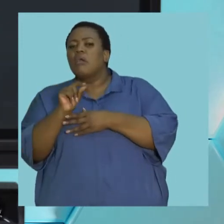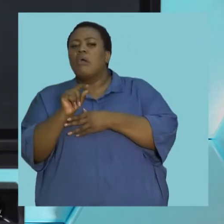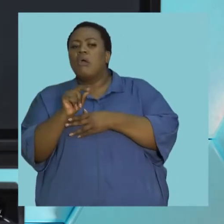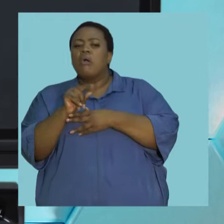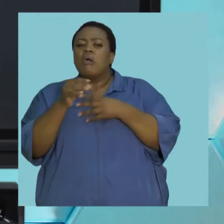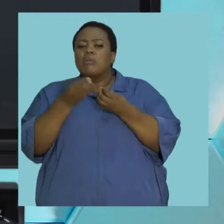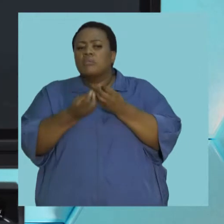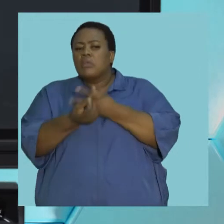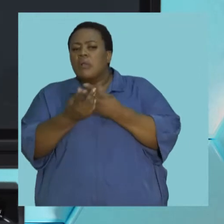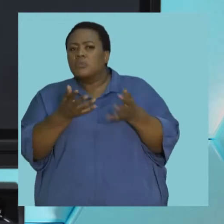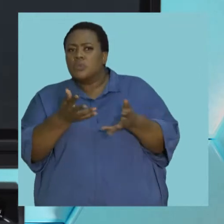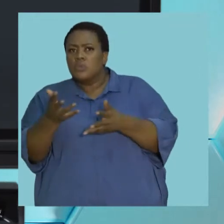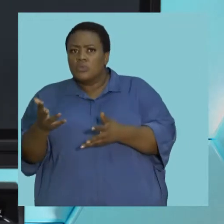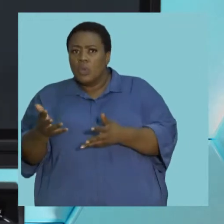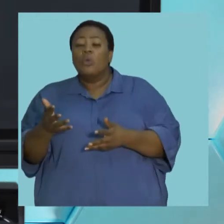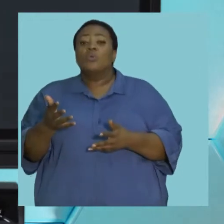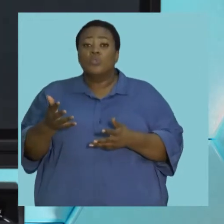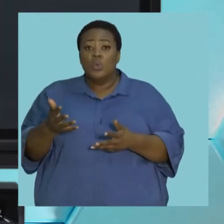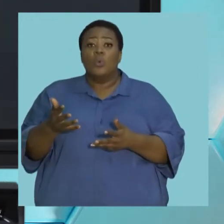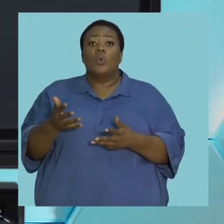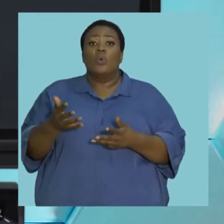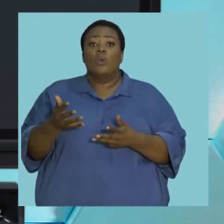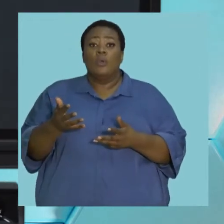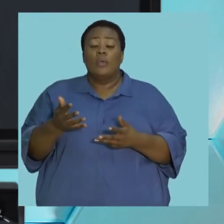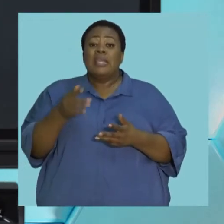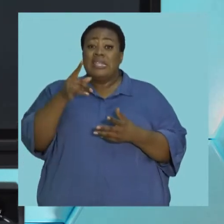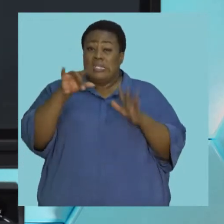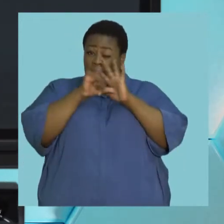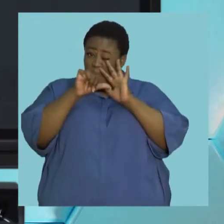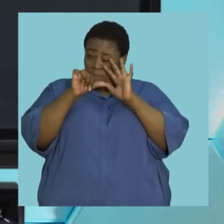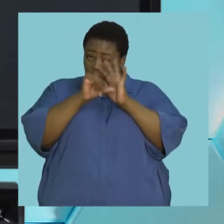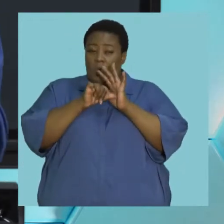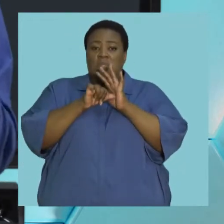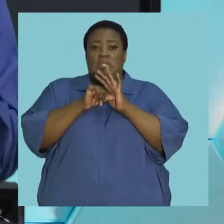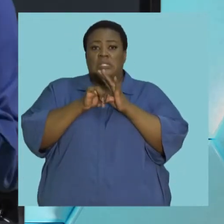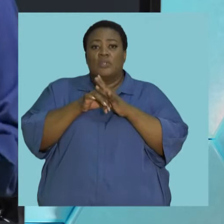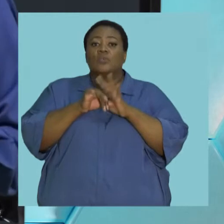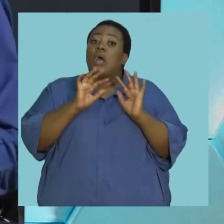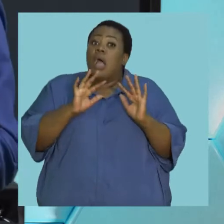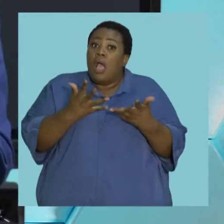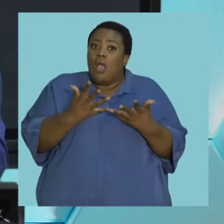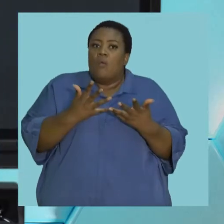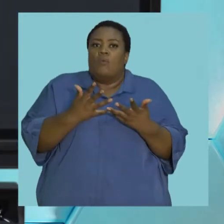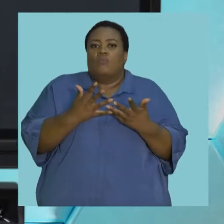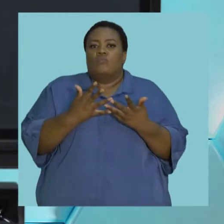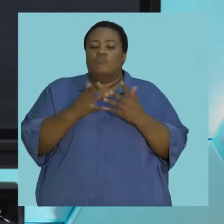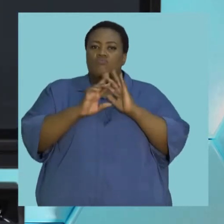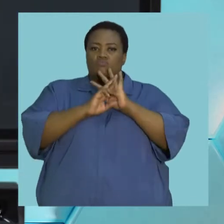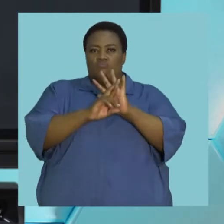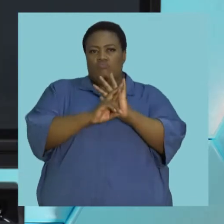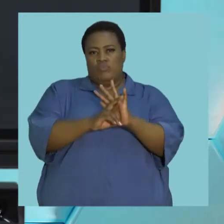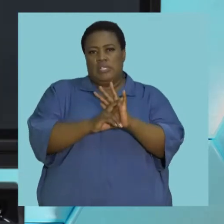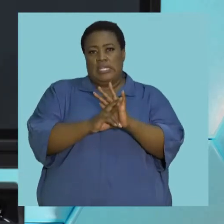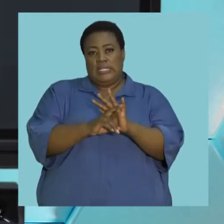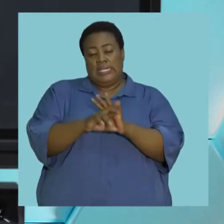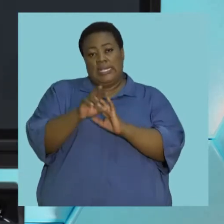inferences from it. So it's quite an intricate science in terms of how we represent data. So let's get straight